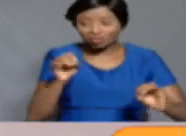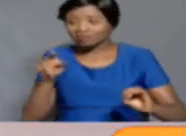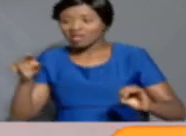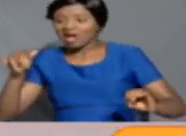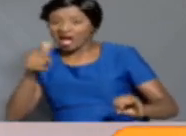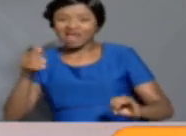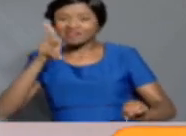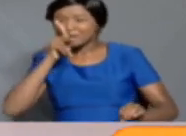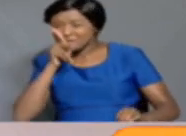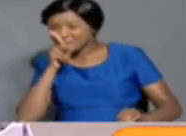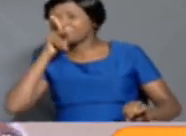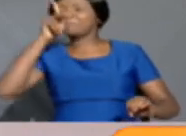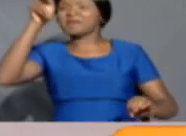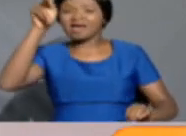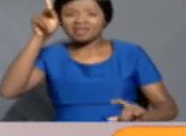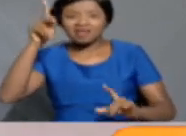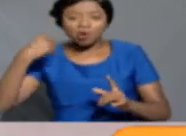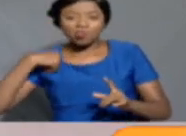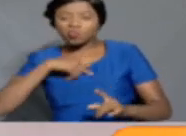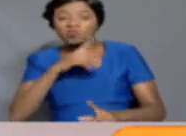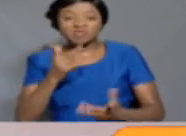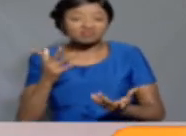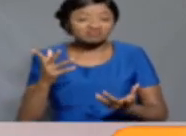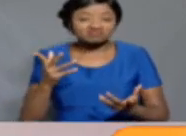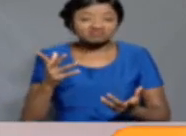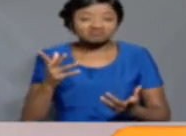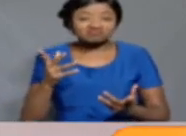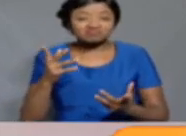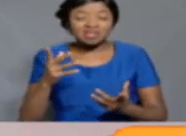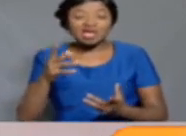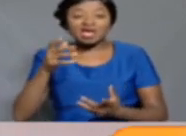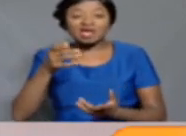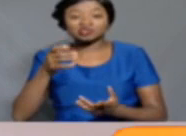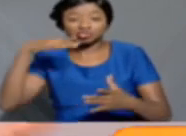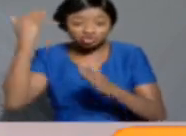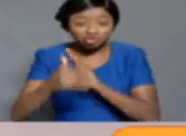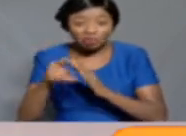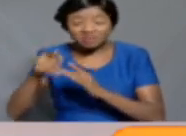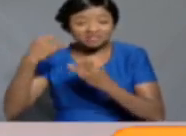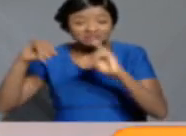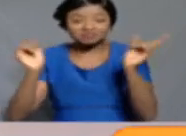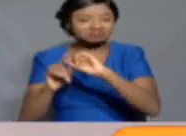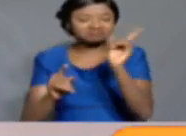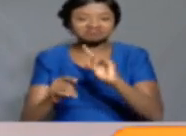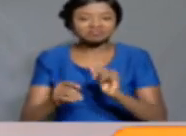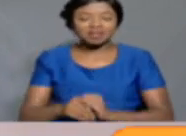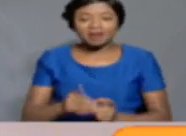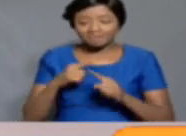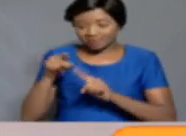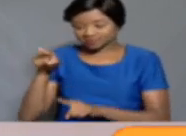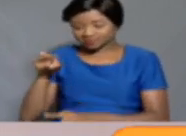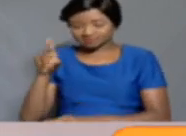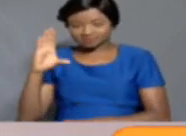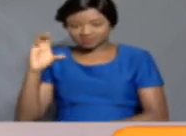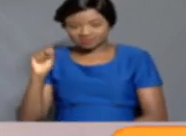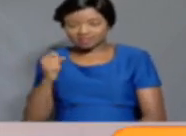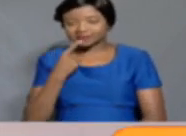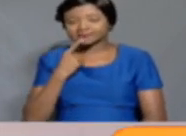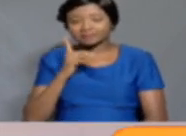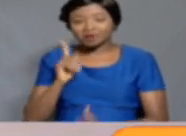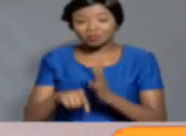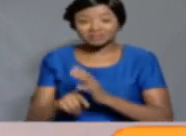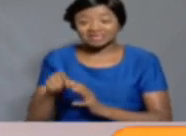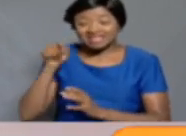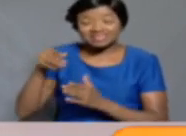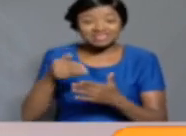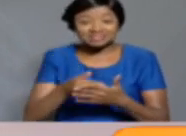shouting equally loud that they are not going to go back. As a matter of fact, Professor Magoha has said that the baby is